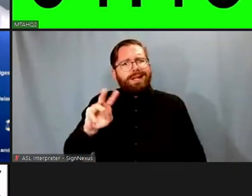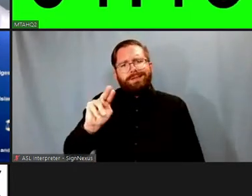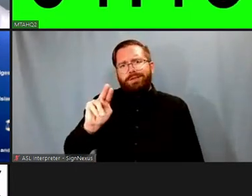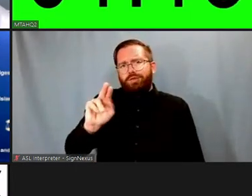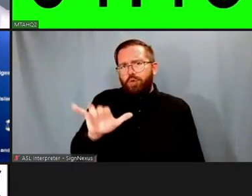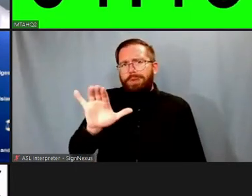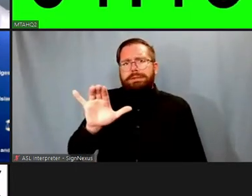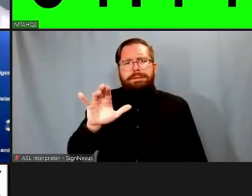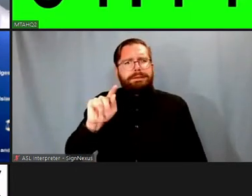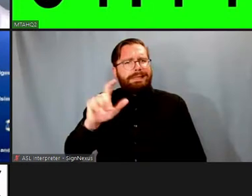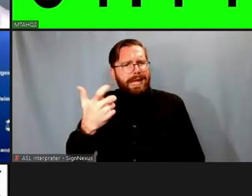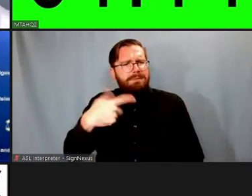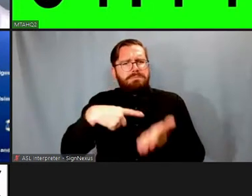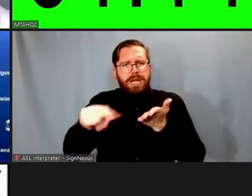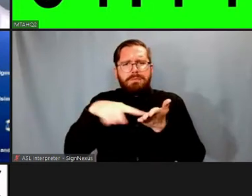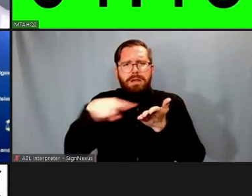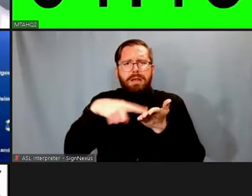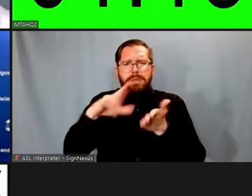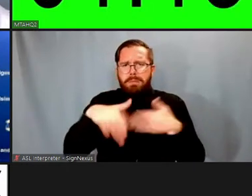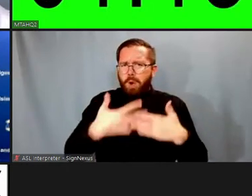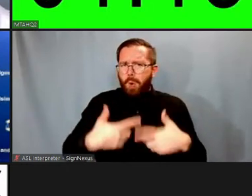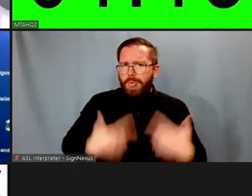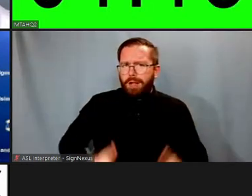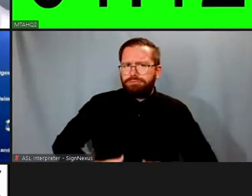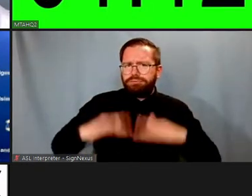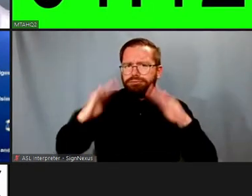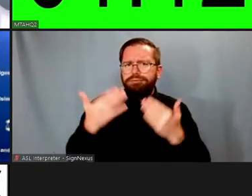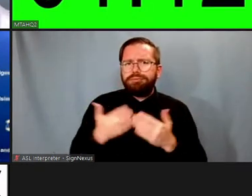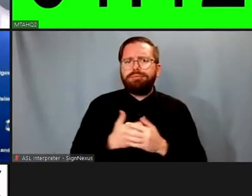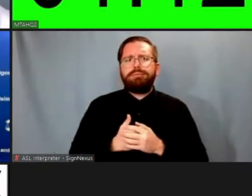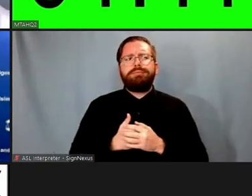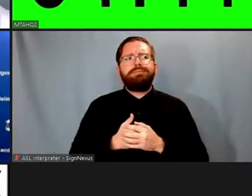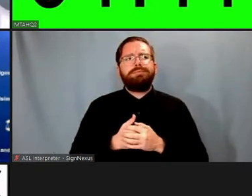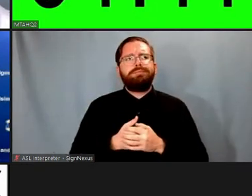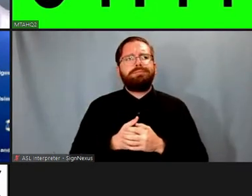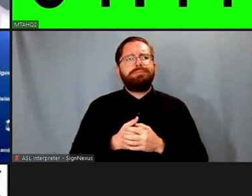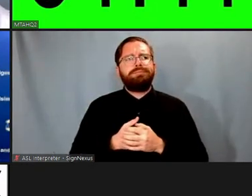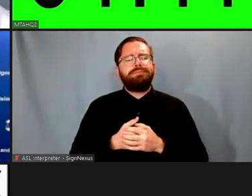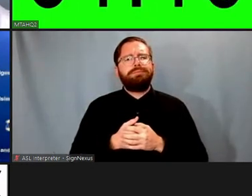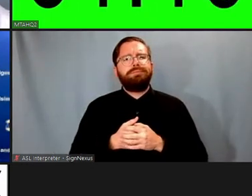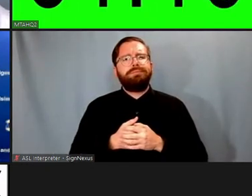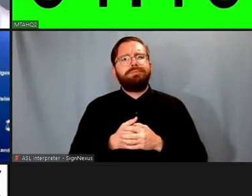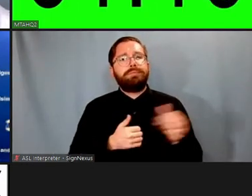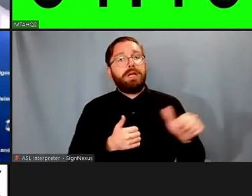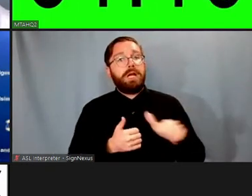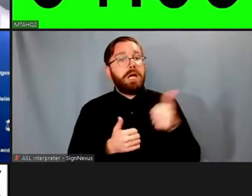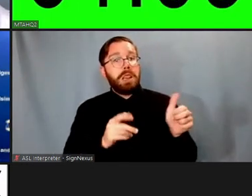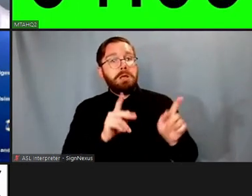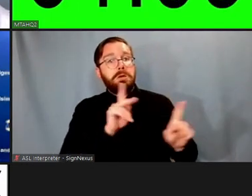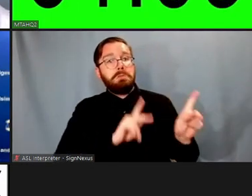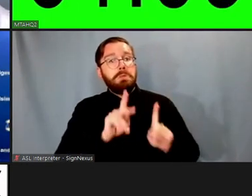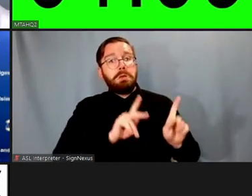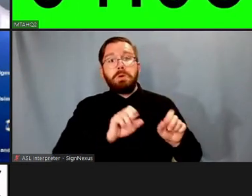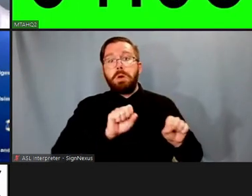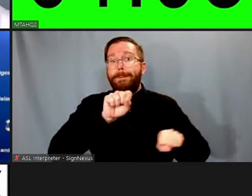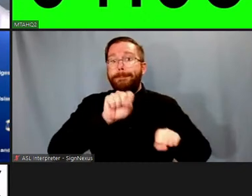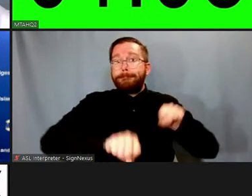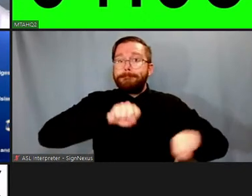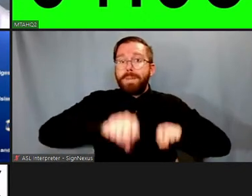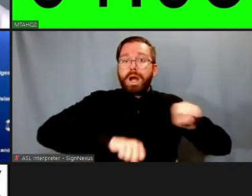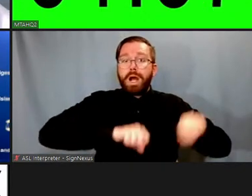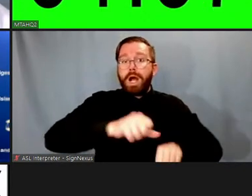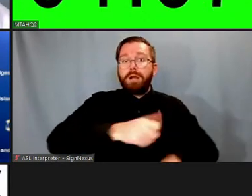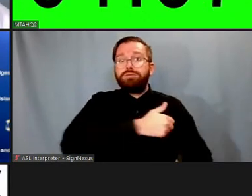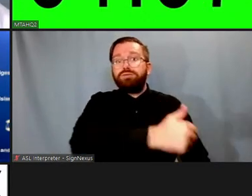life i don't see anybody paying taxes for the bike riders that go back and